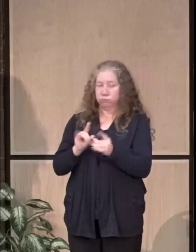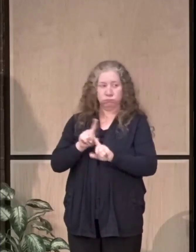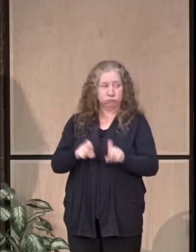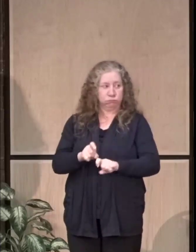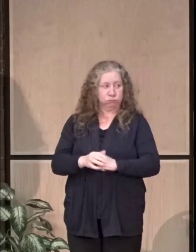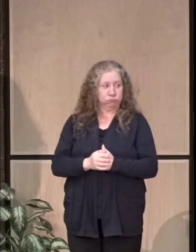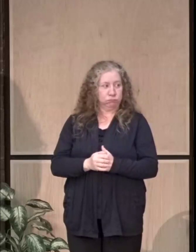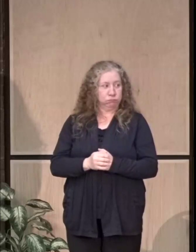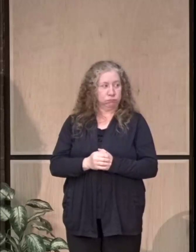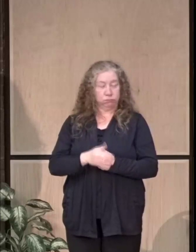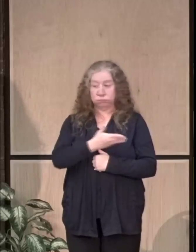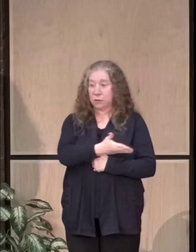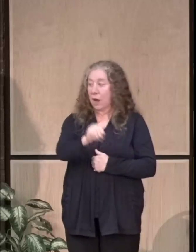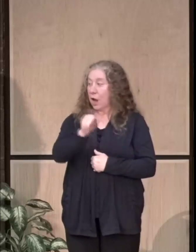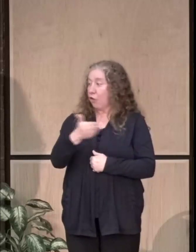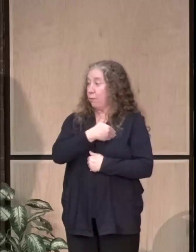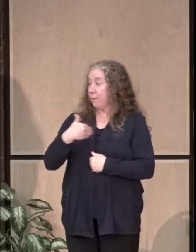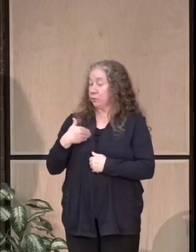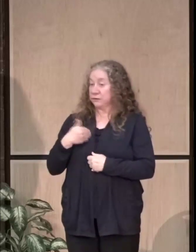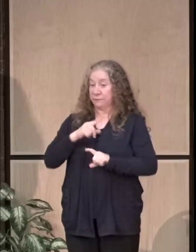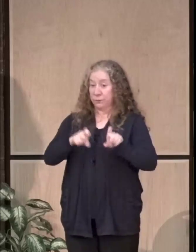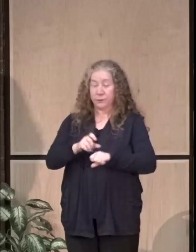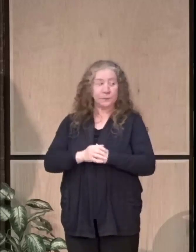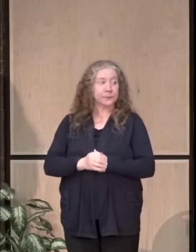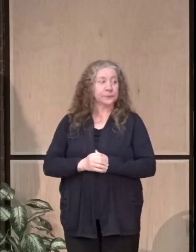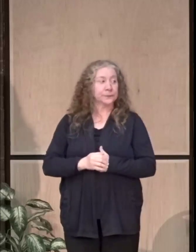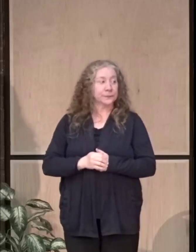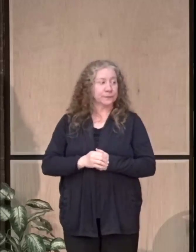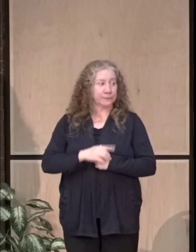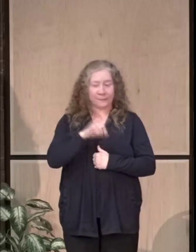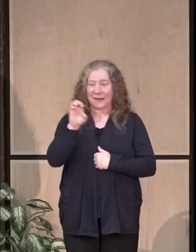Other questions from the other? I have two lines of inquiry.